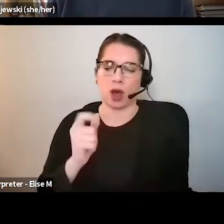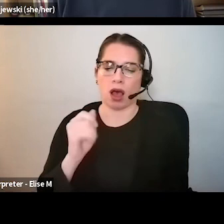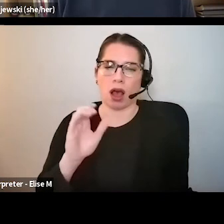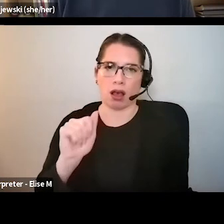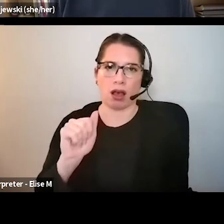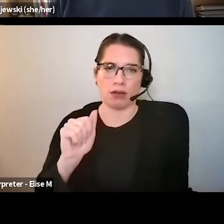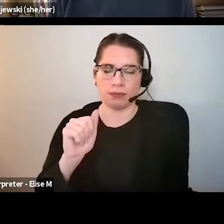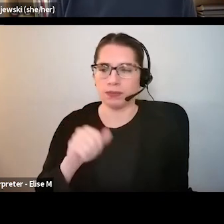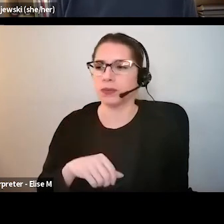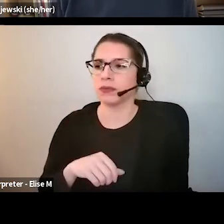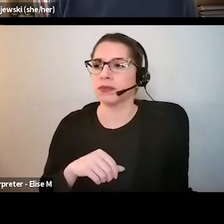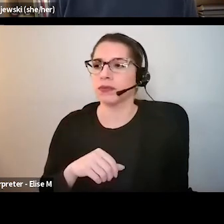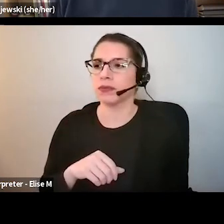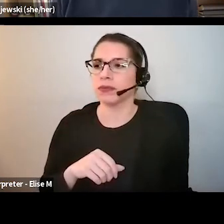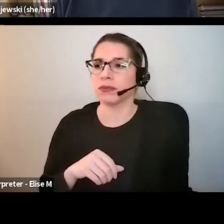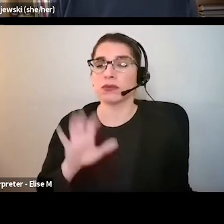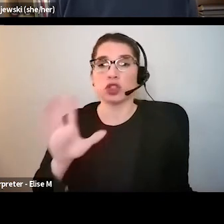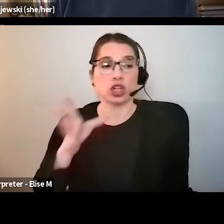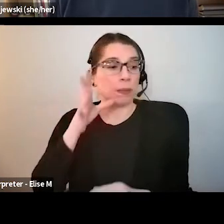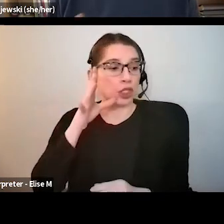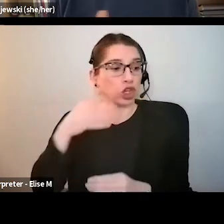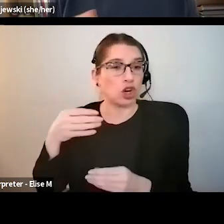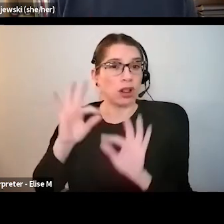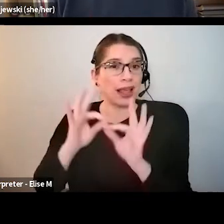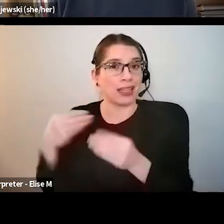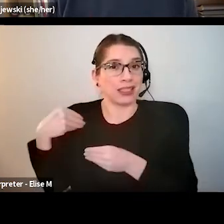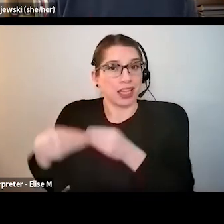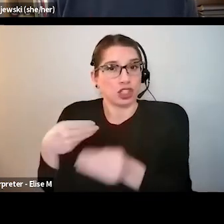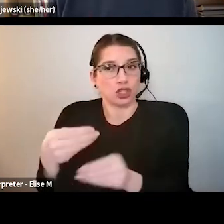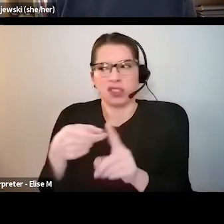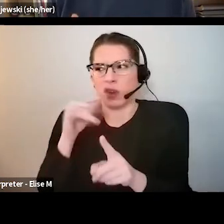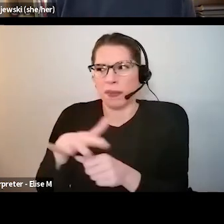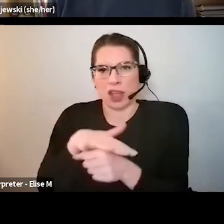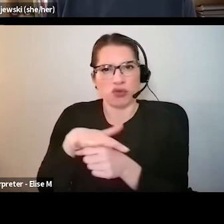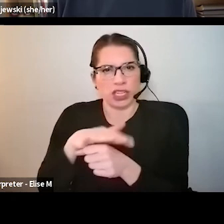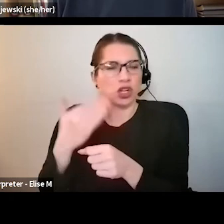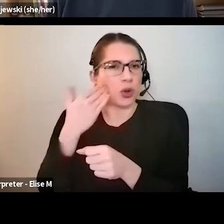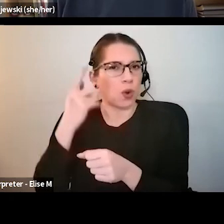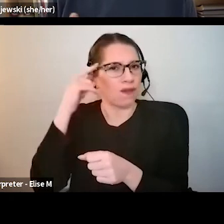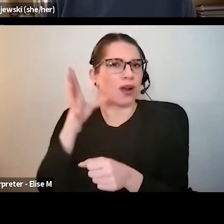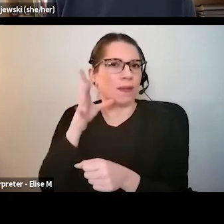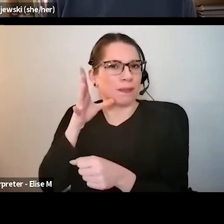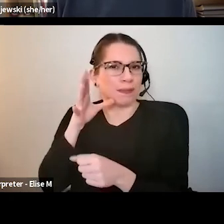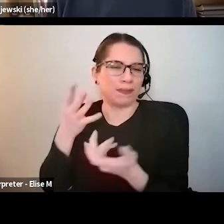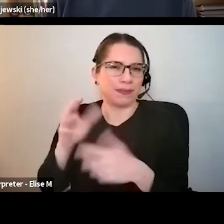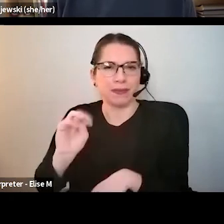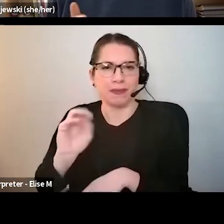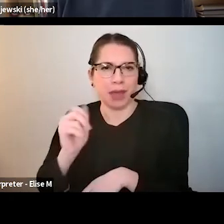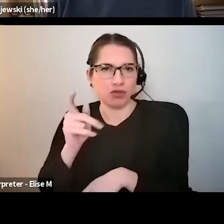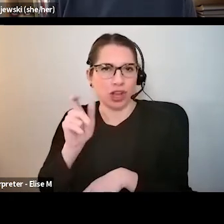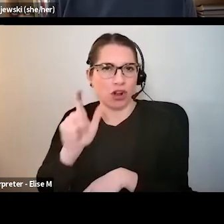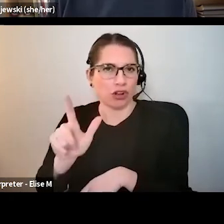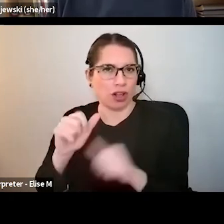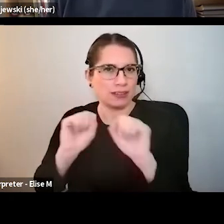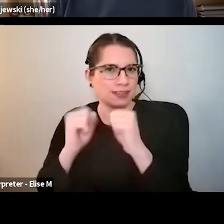Kahlo's maternal ancestors were of this region, known for its matriarchal society where women held power in